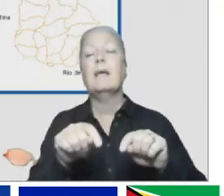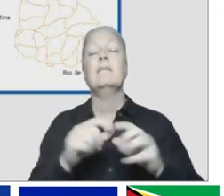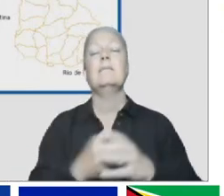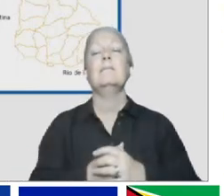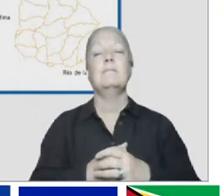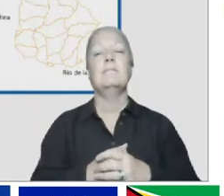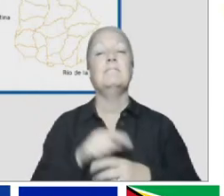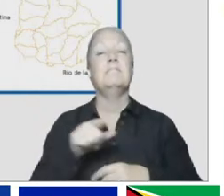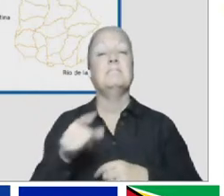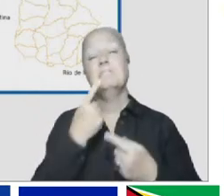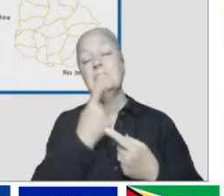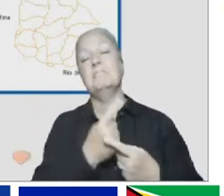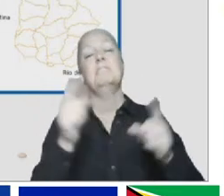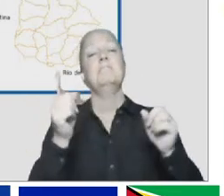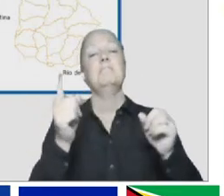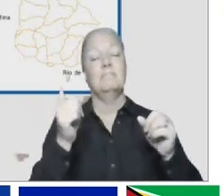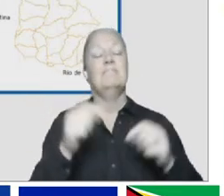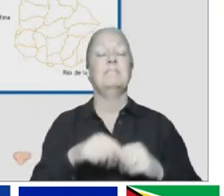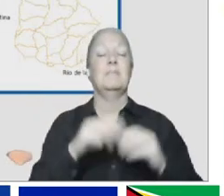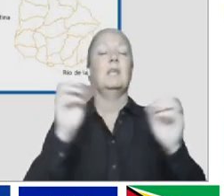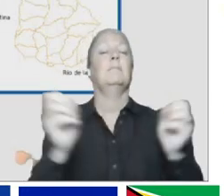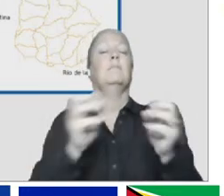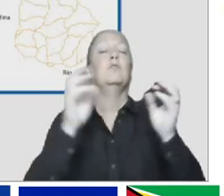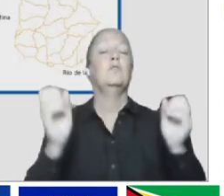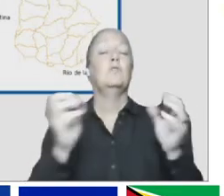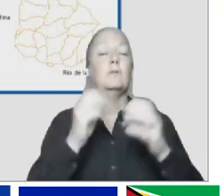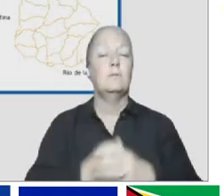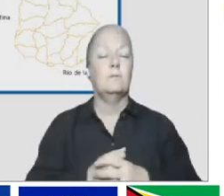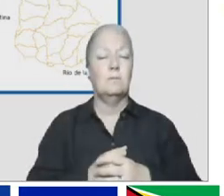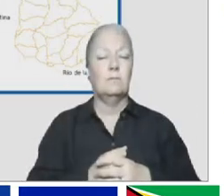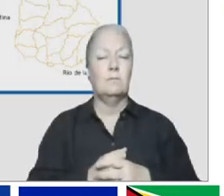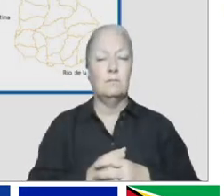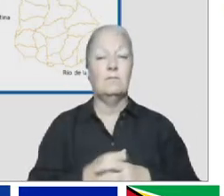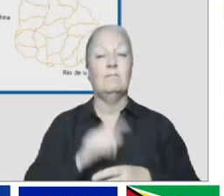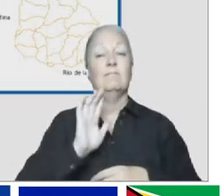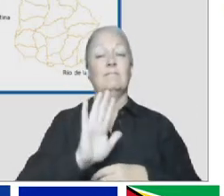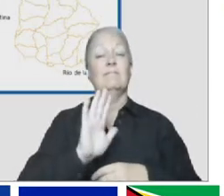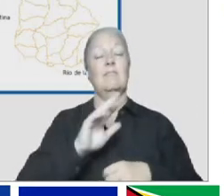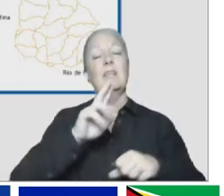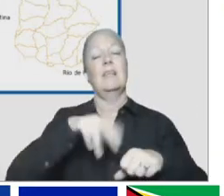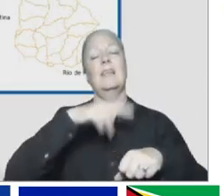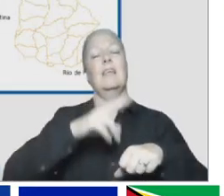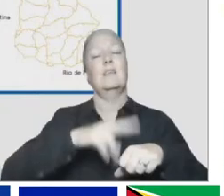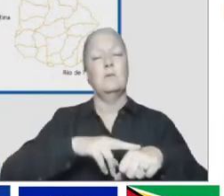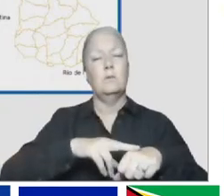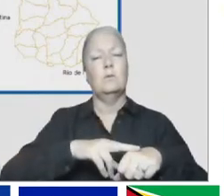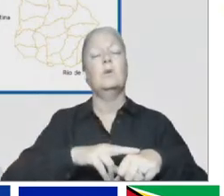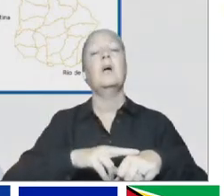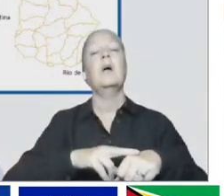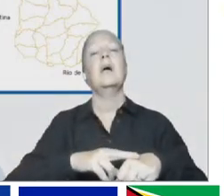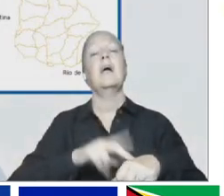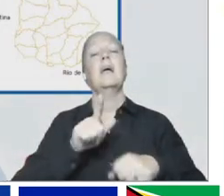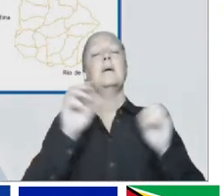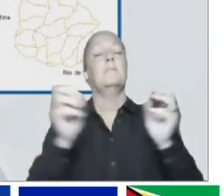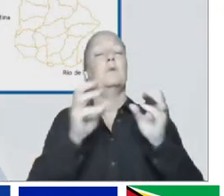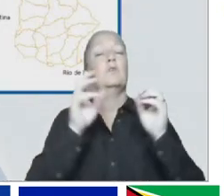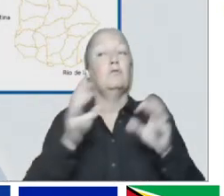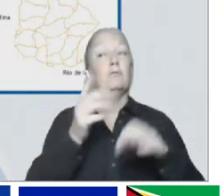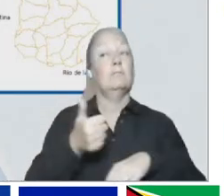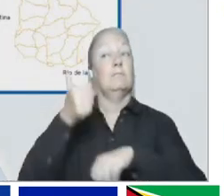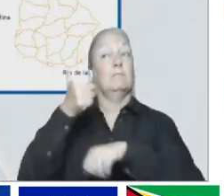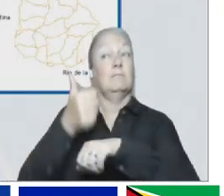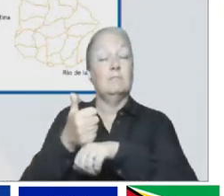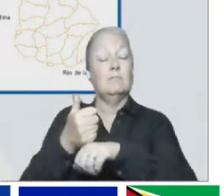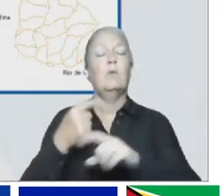emergency. As part of our standards, we find the National Emergency Directorate, and among other responsibilities, it has to